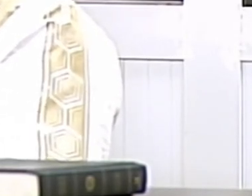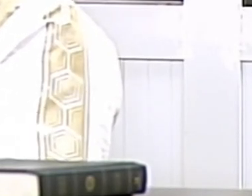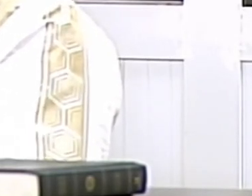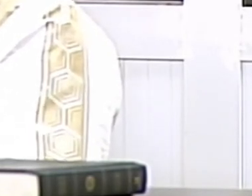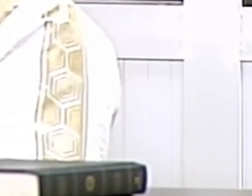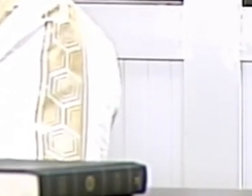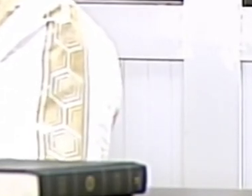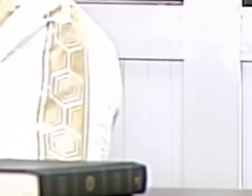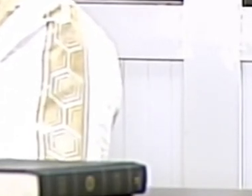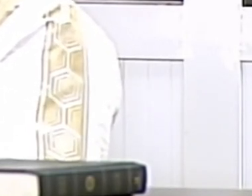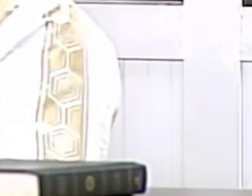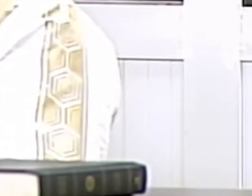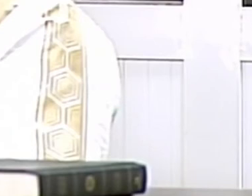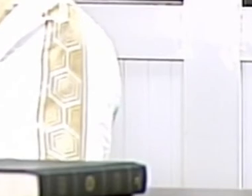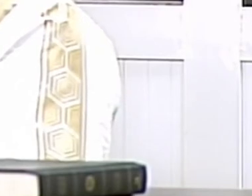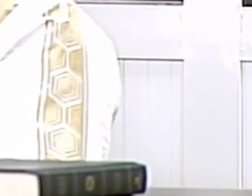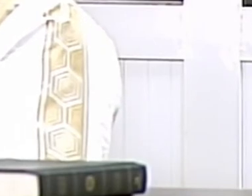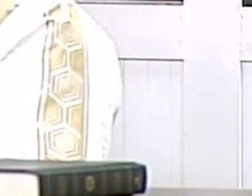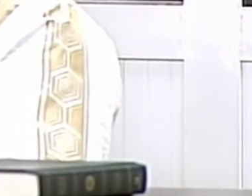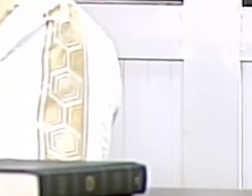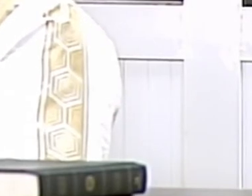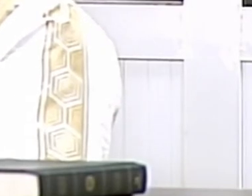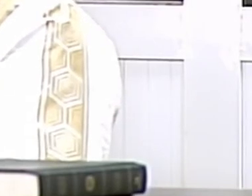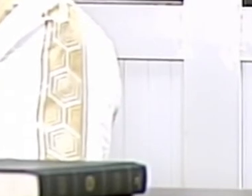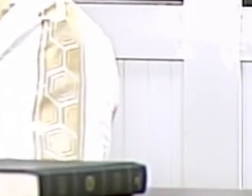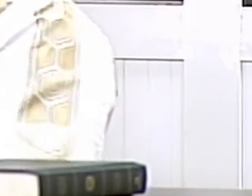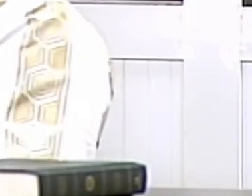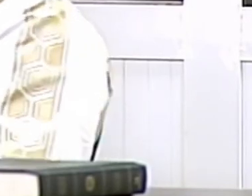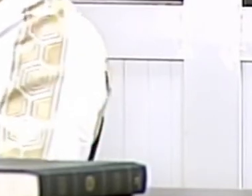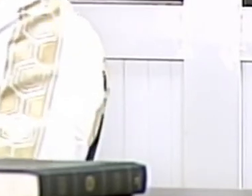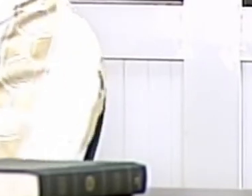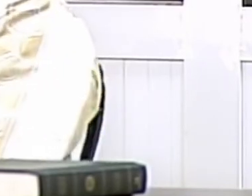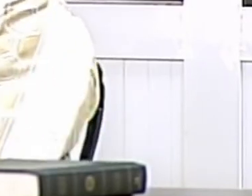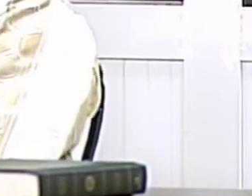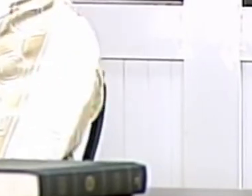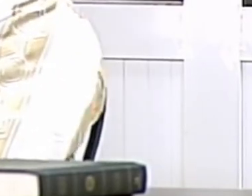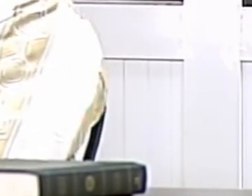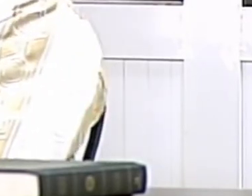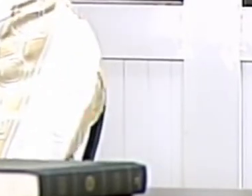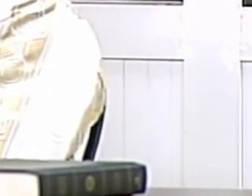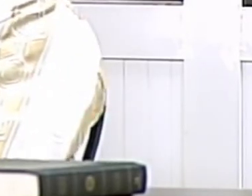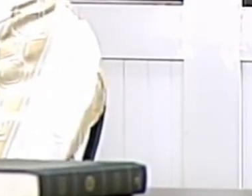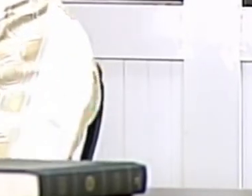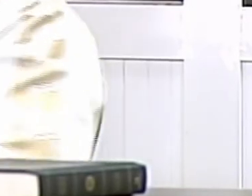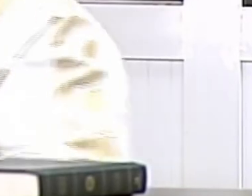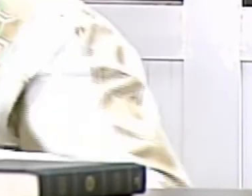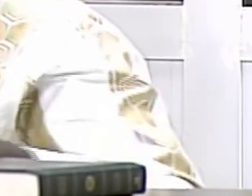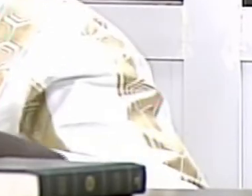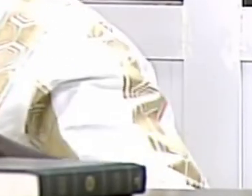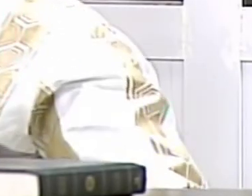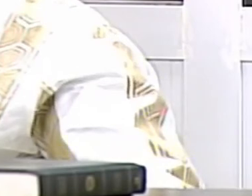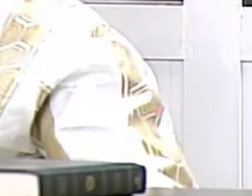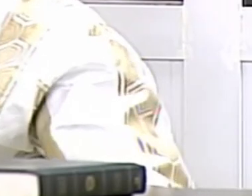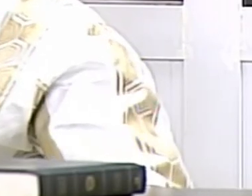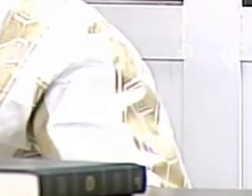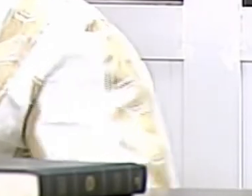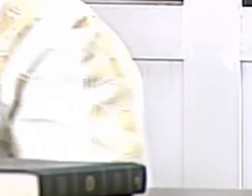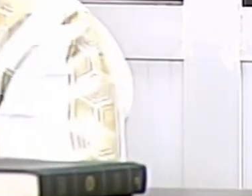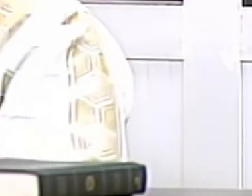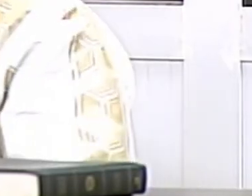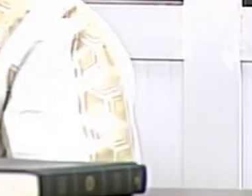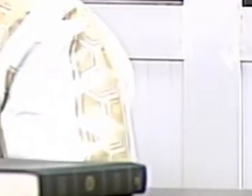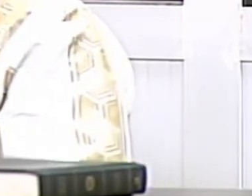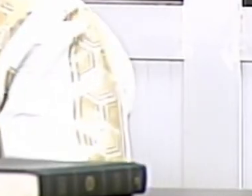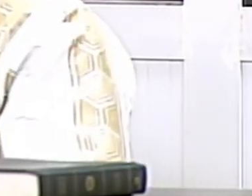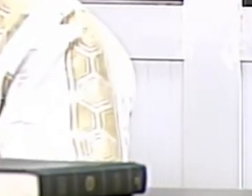that dañ ñewoon bari wuñ won lool. If you are in surgery, boneke ci fanni opéré gi, you